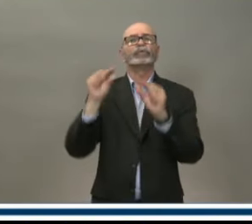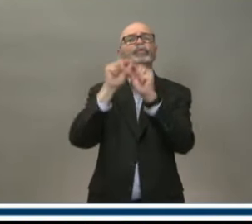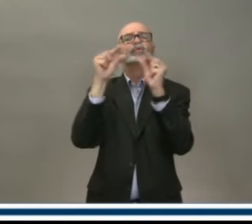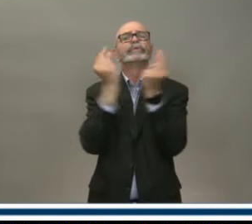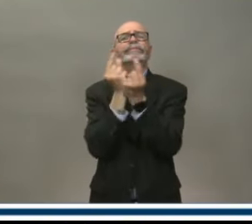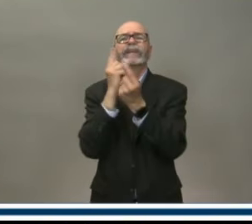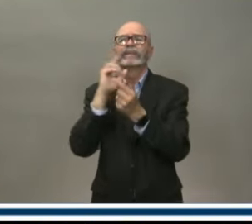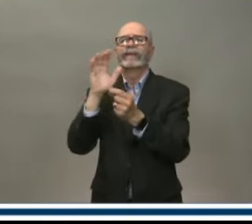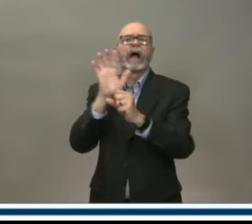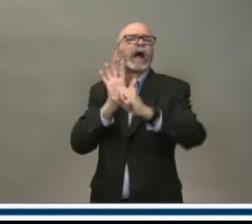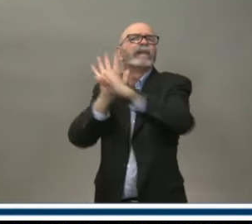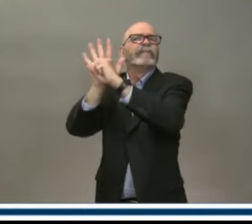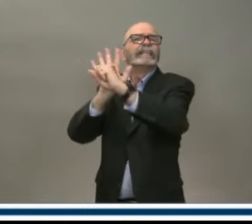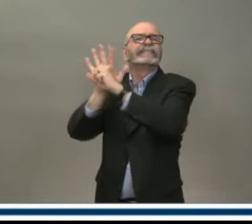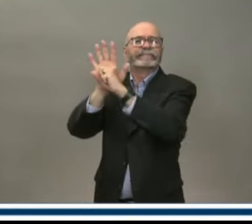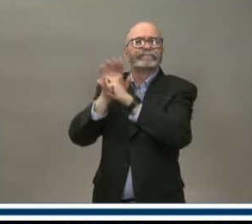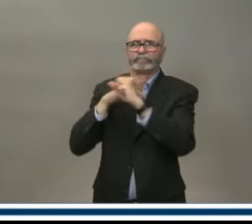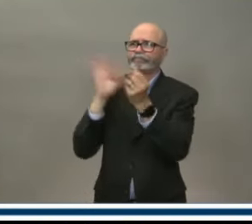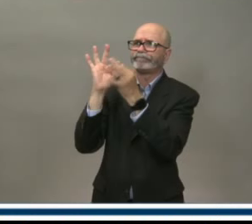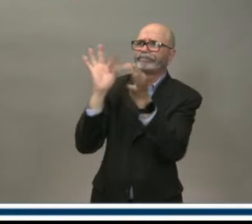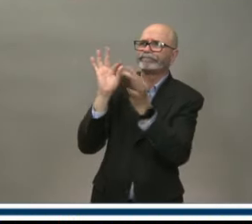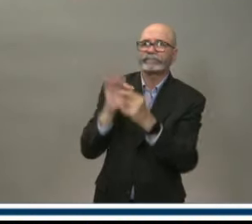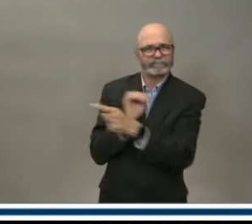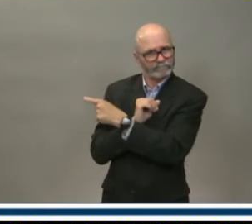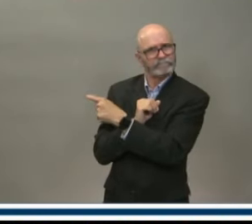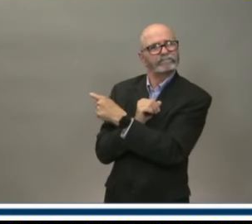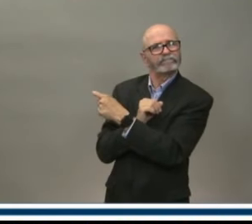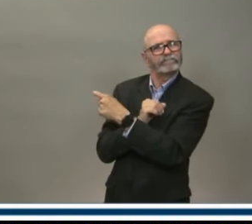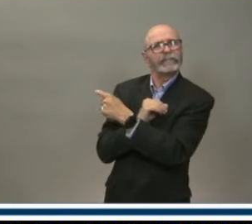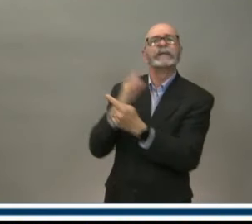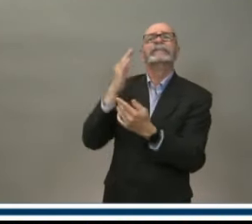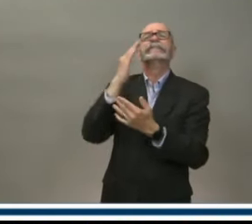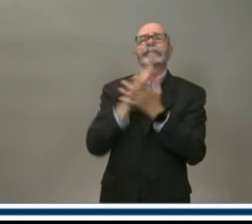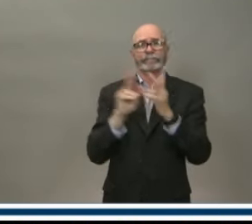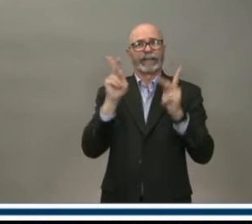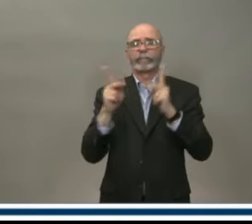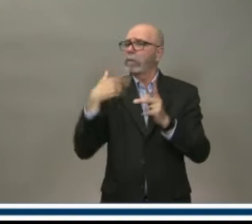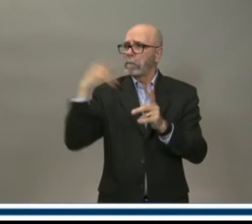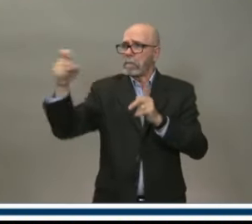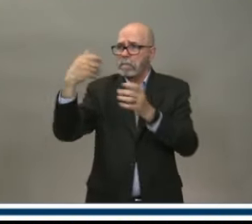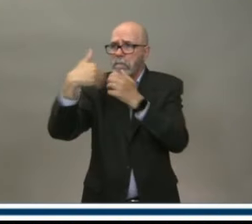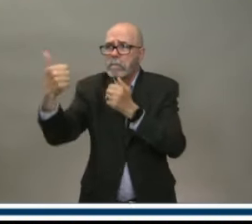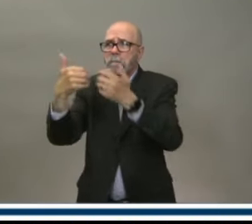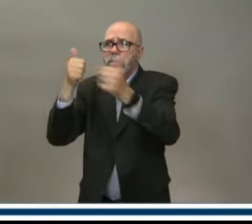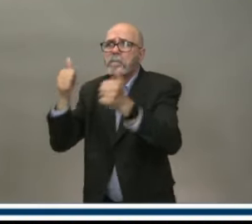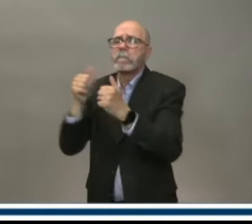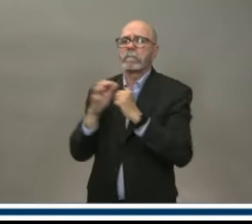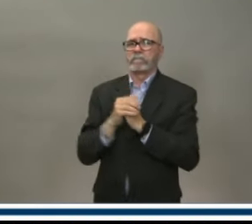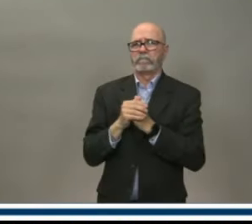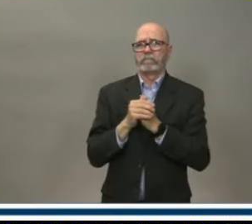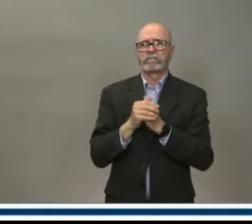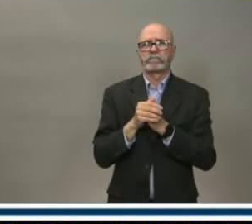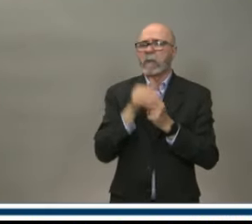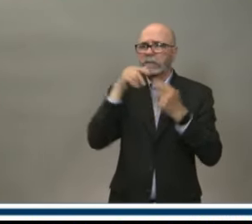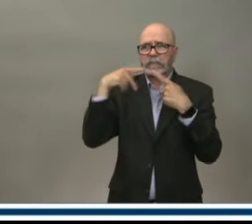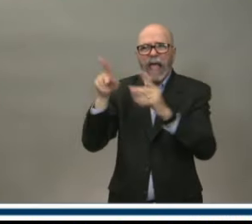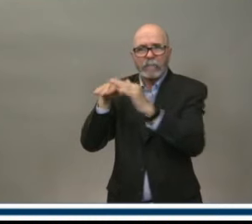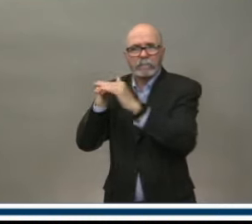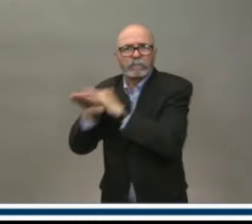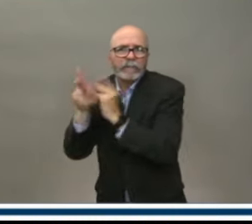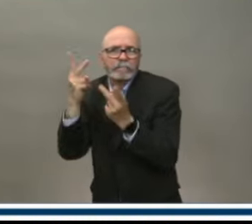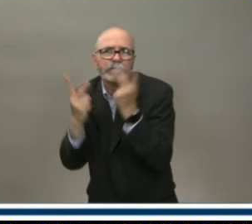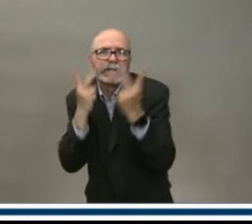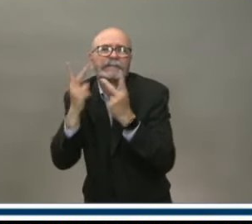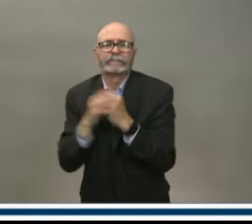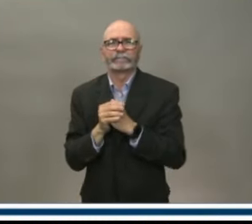that people aren't practicing social distancing measures. And, I mean, we're not allowing visitors, but some people are still